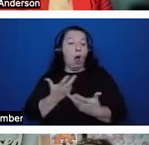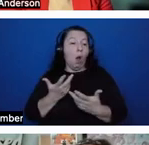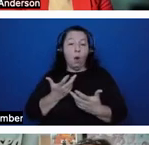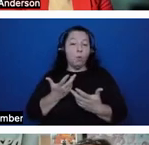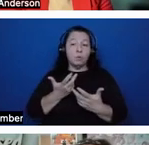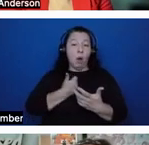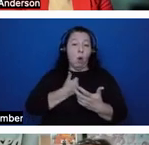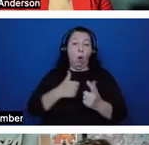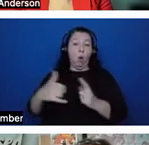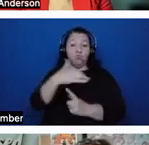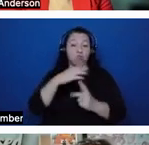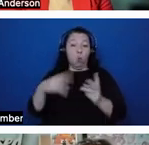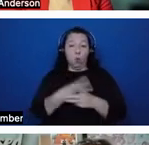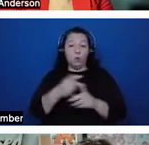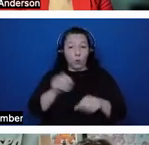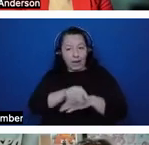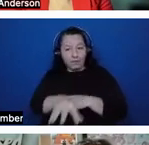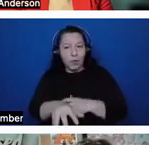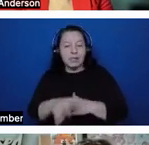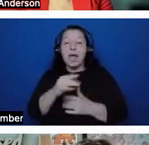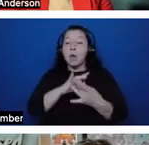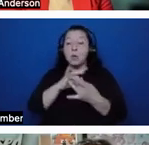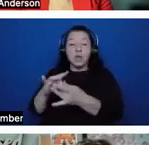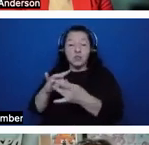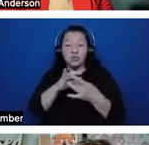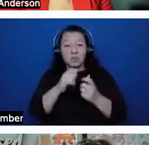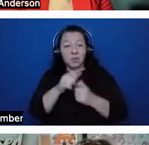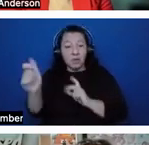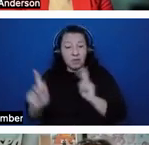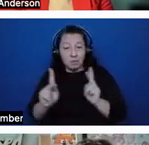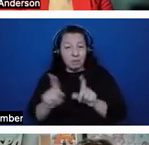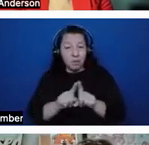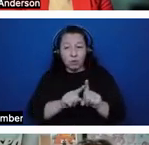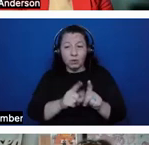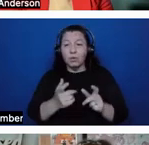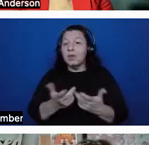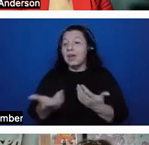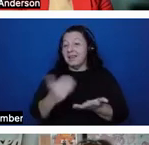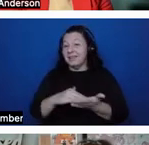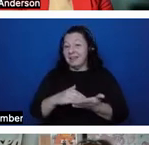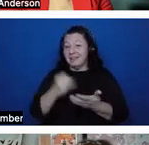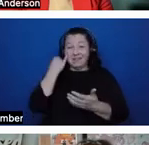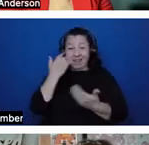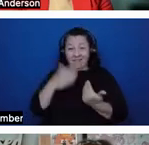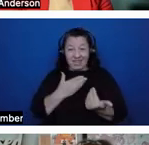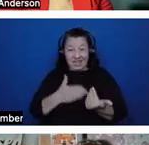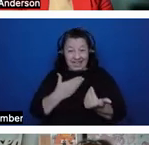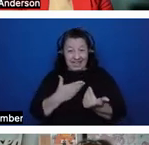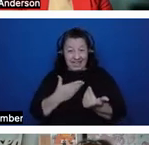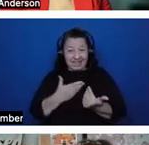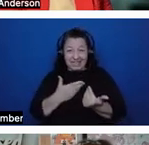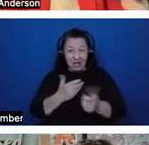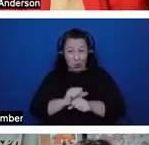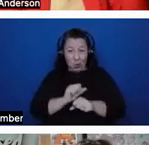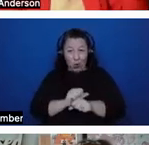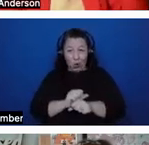as those relationships that we have with others, right? And so once again, if this was an easy thing to do, our world would be